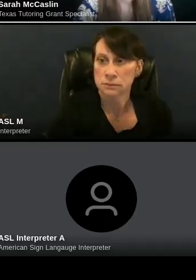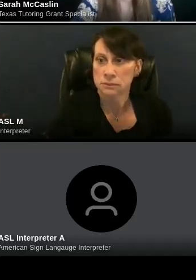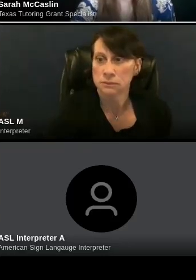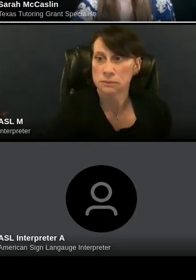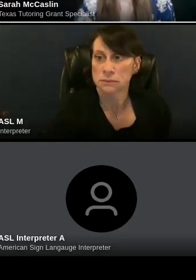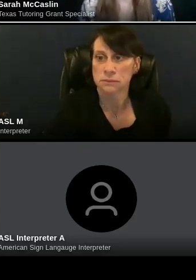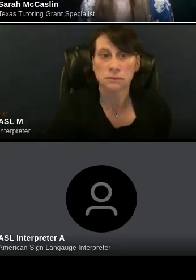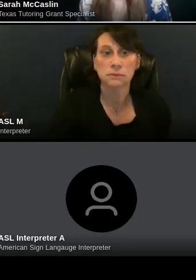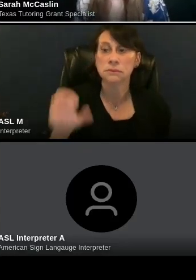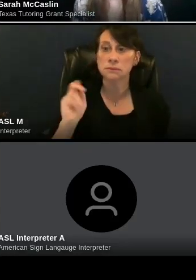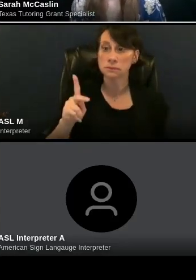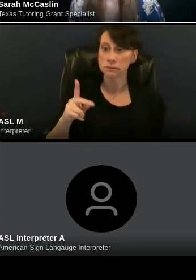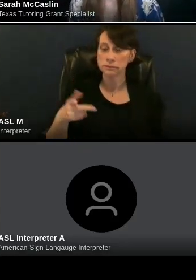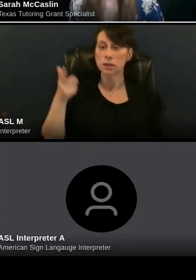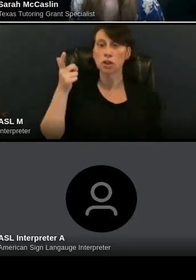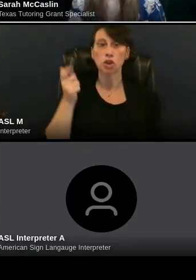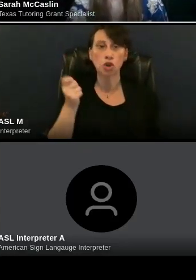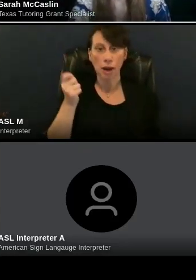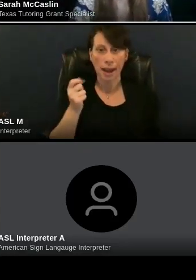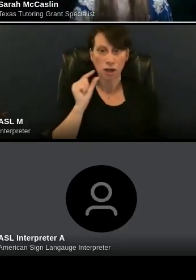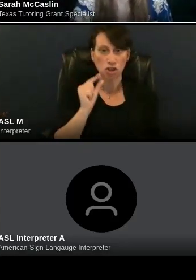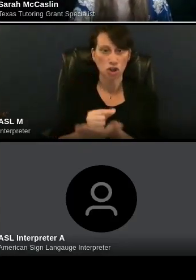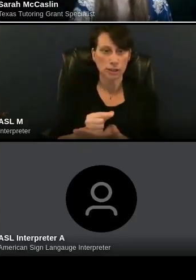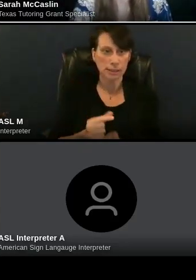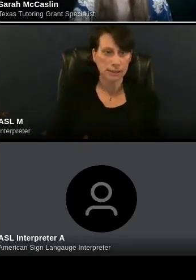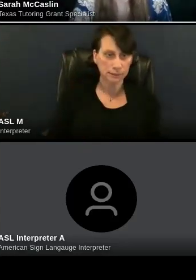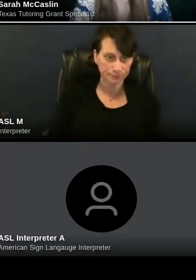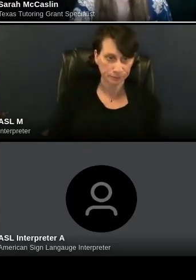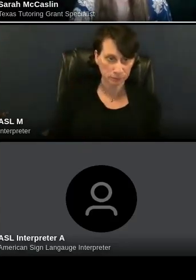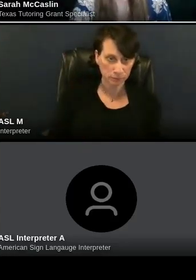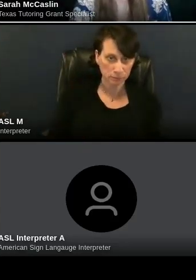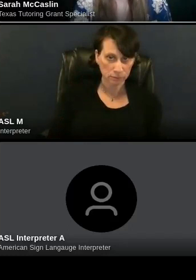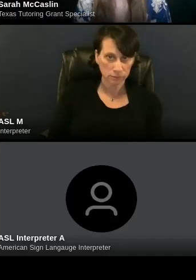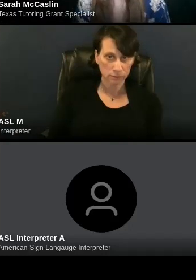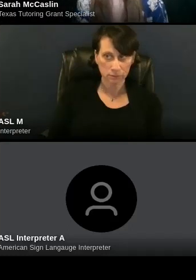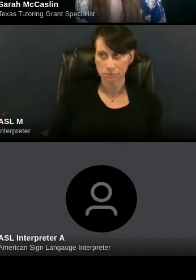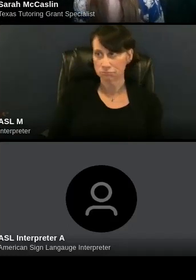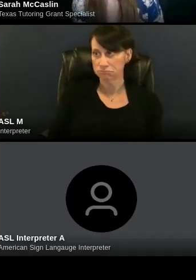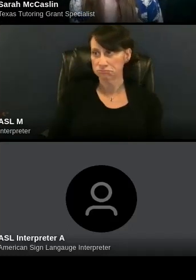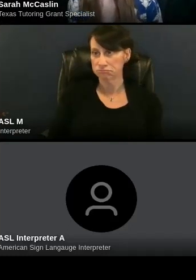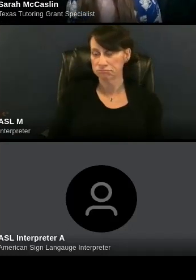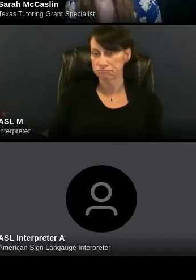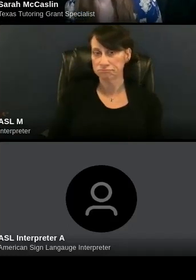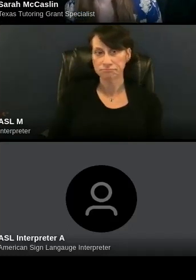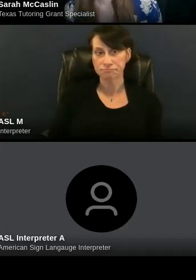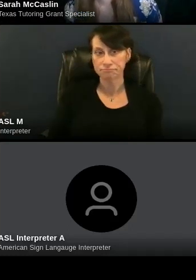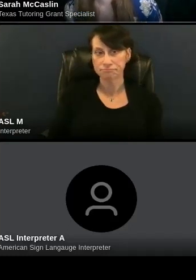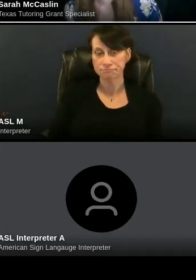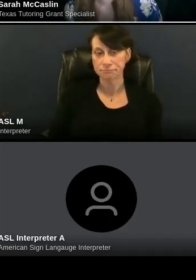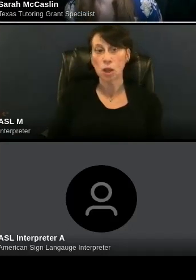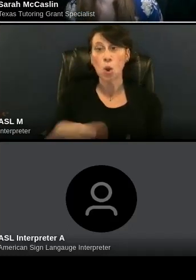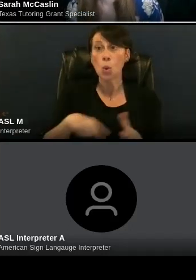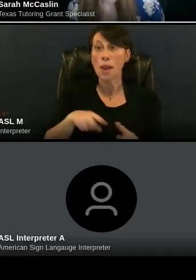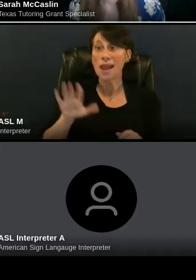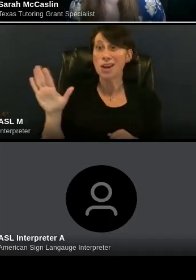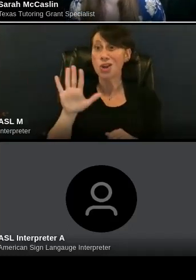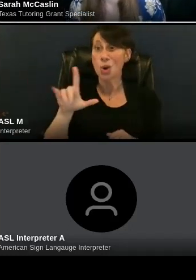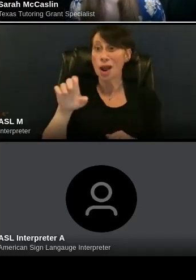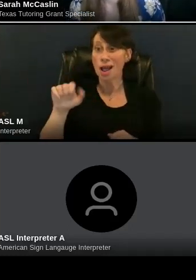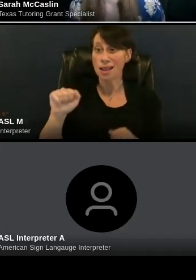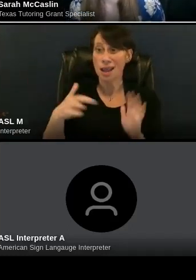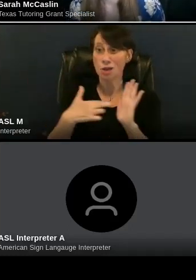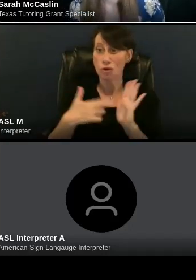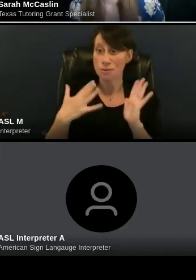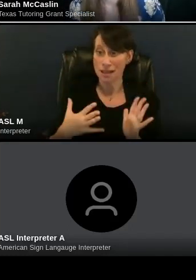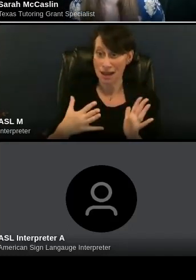Okay, so grant assurances. Let me make sure, there we go. So when your LEA